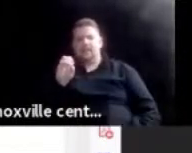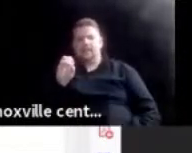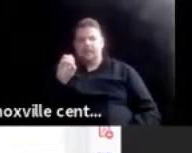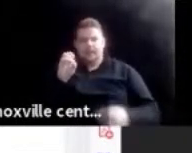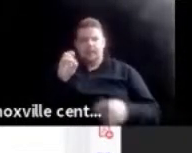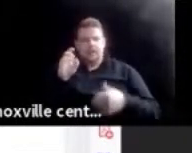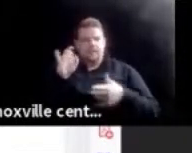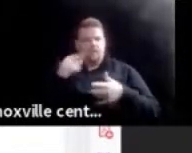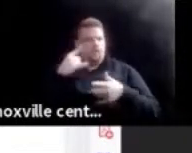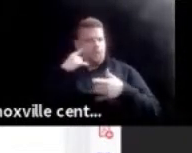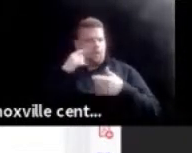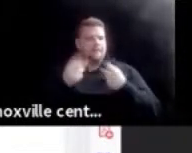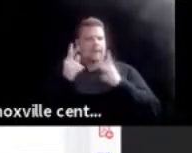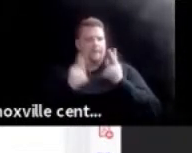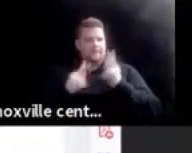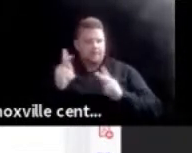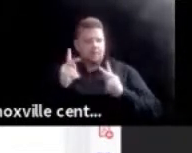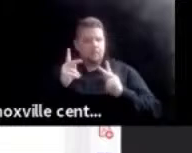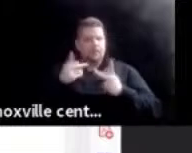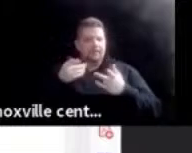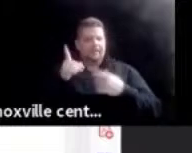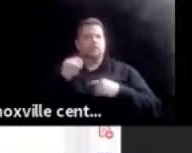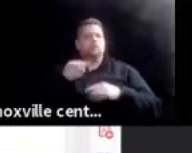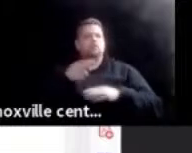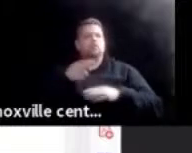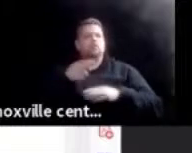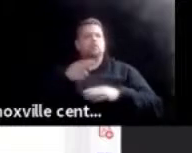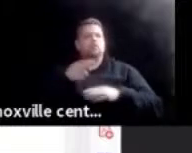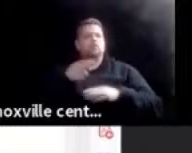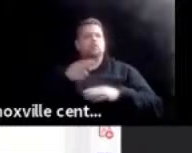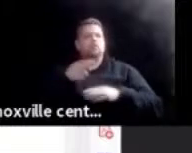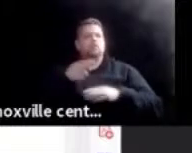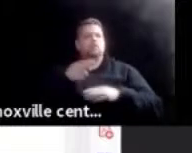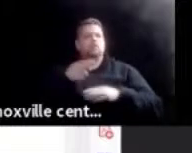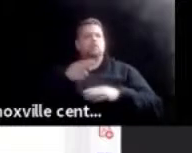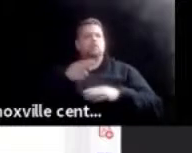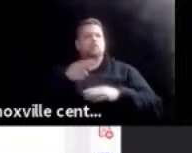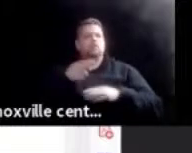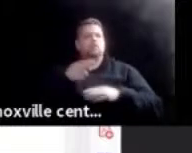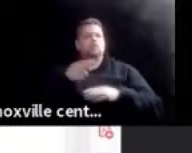per number of people, addresses that. But again, I would like to hear